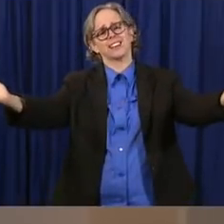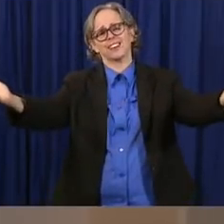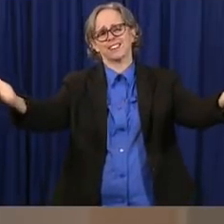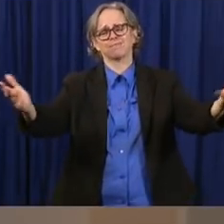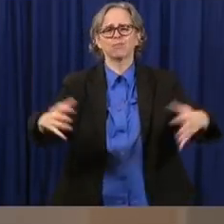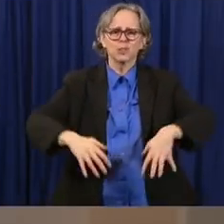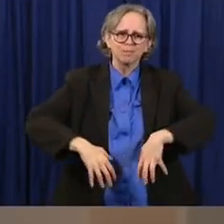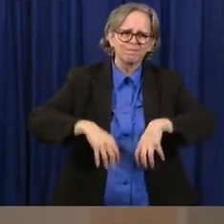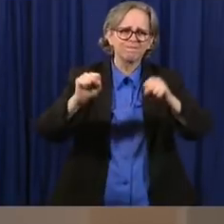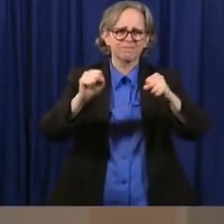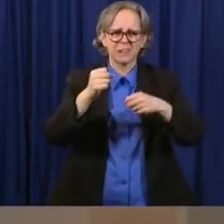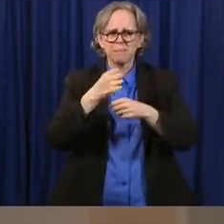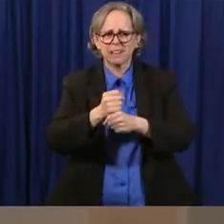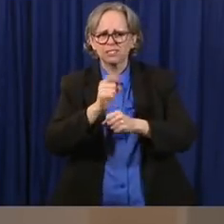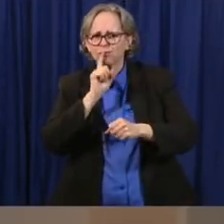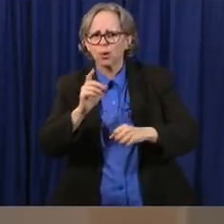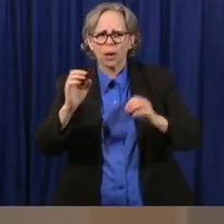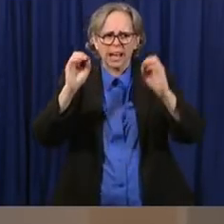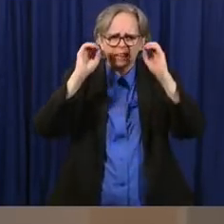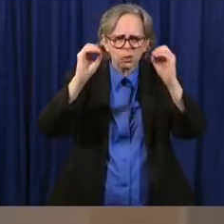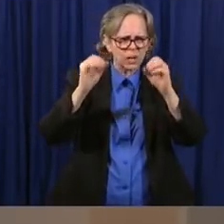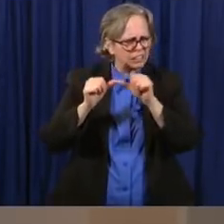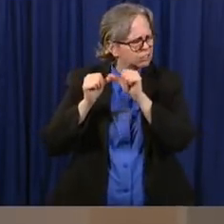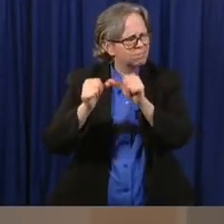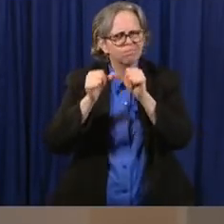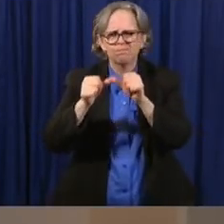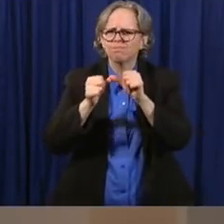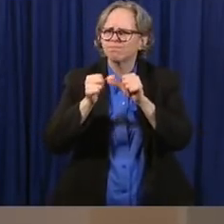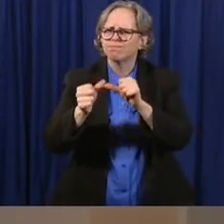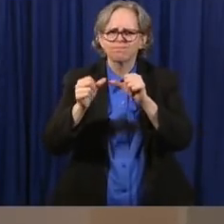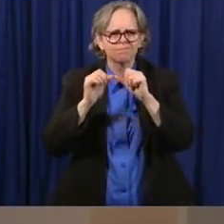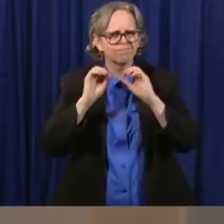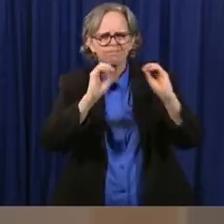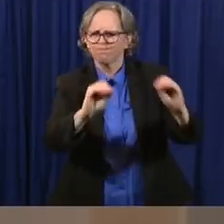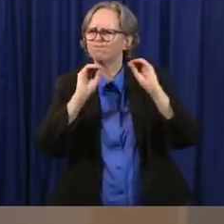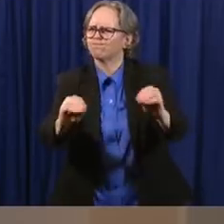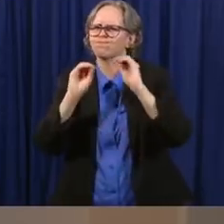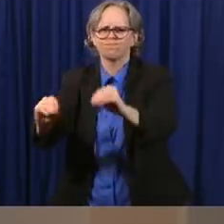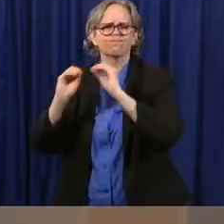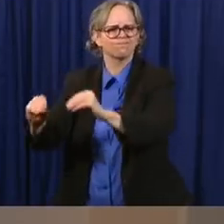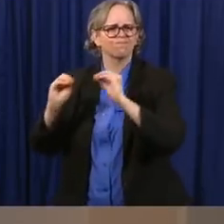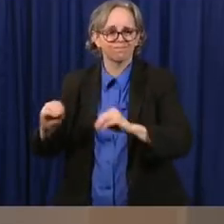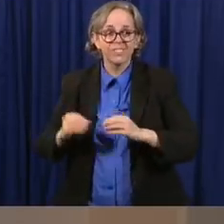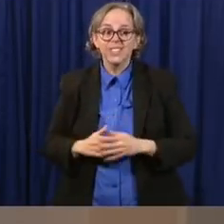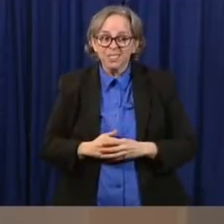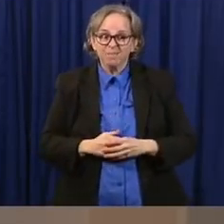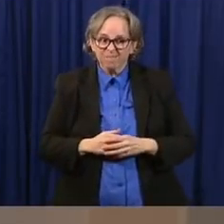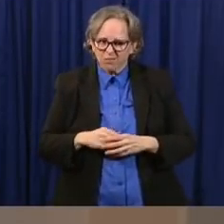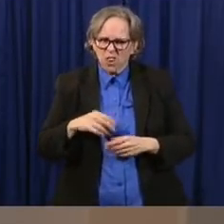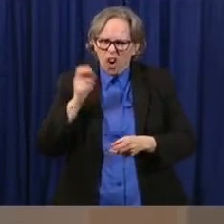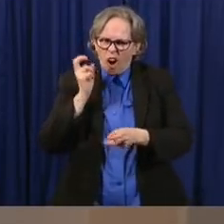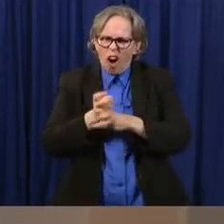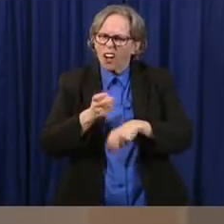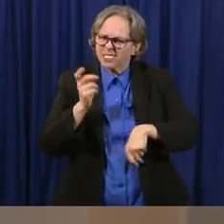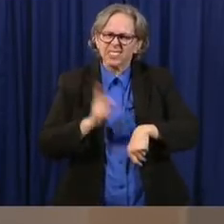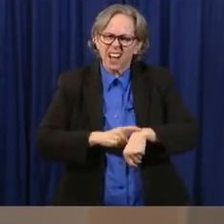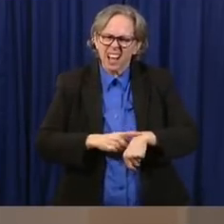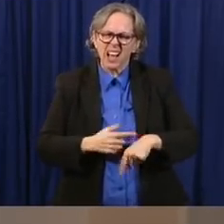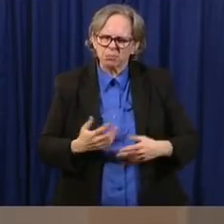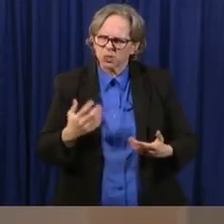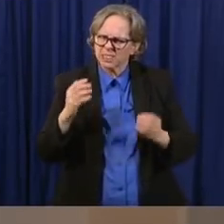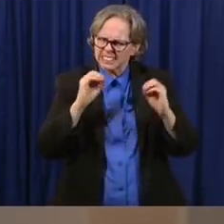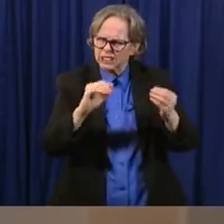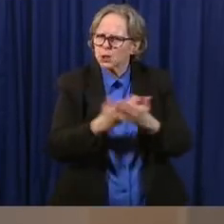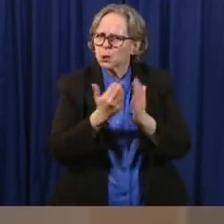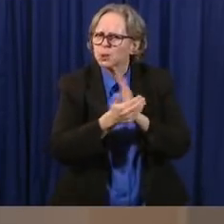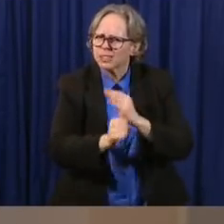education goes on and using even a difficult time period as a way to teach a new skill and to help